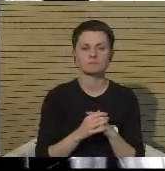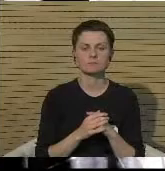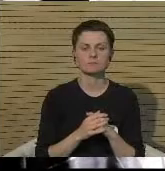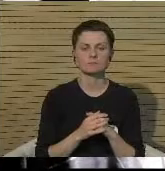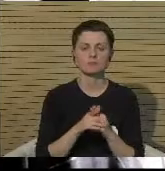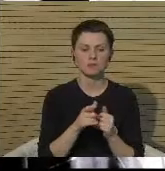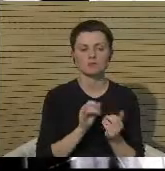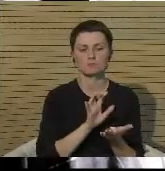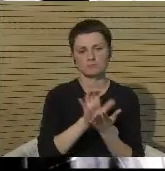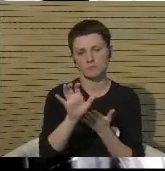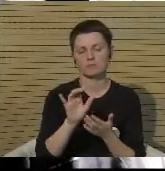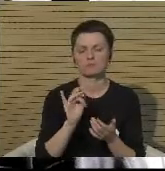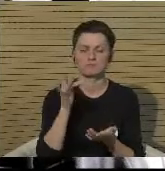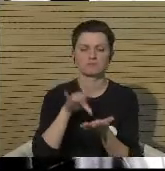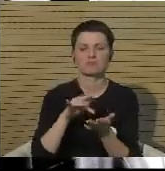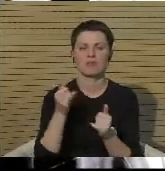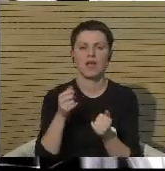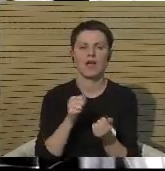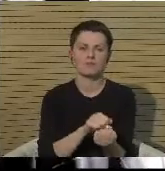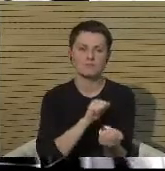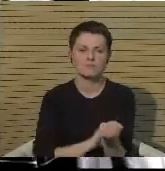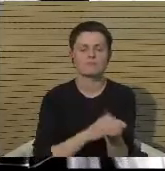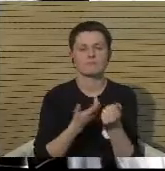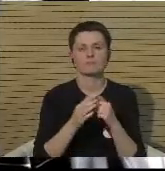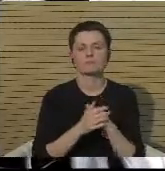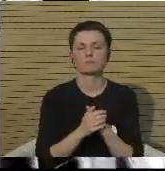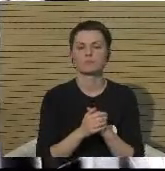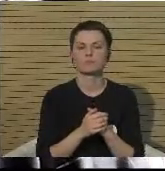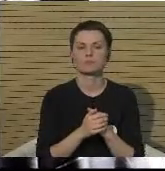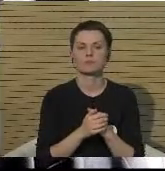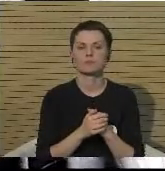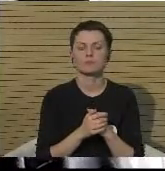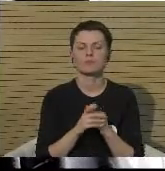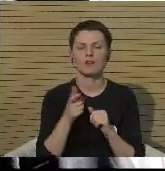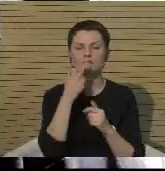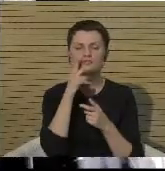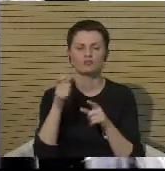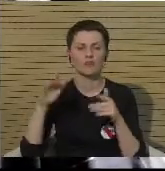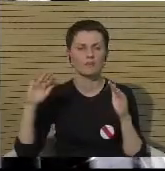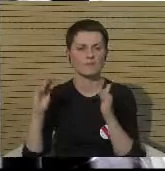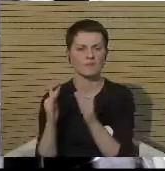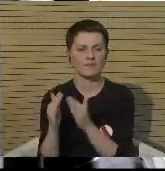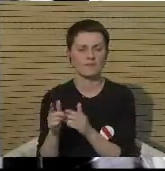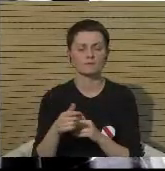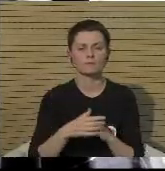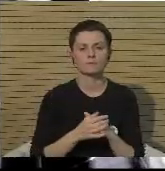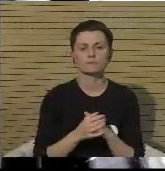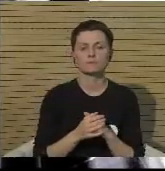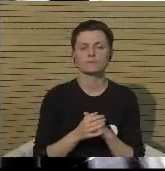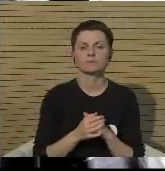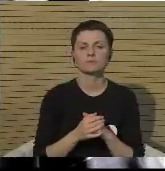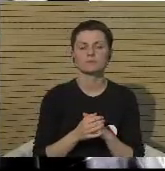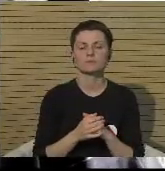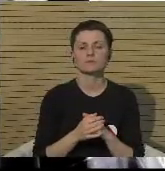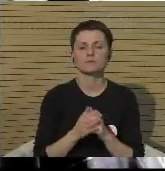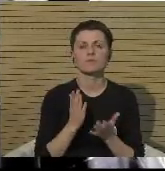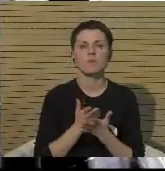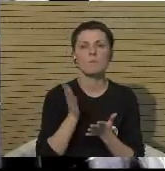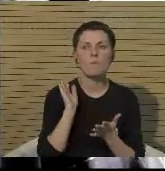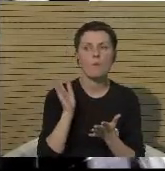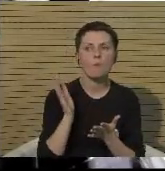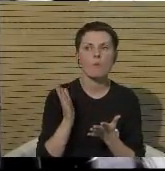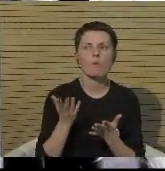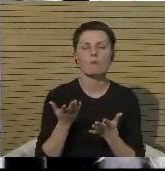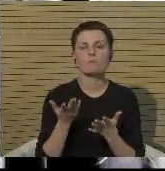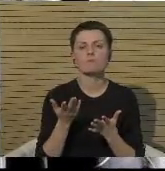a number of pieces, 10 to 12 pieces, to publish in journals, magazines. There are fewer and fewer of them,